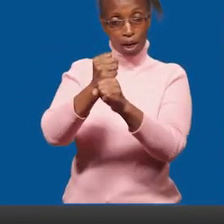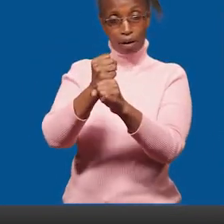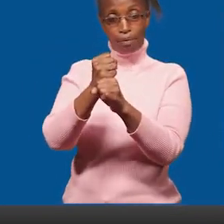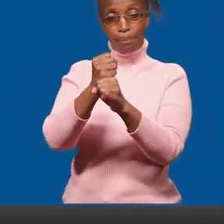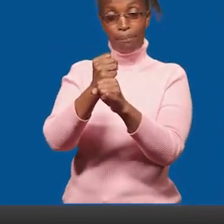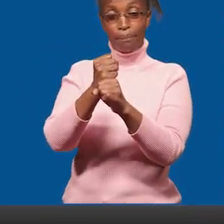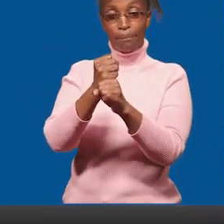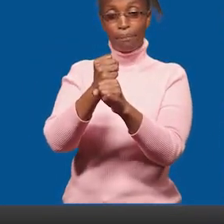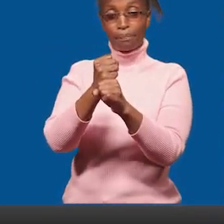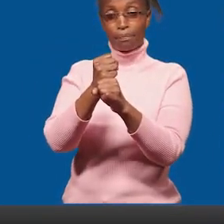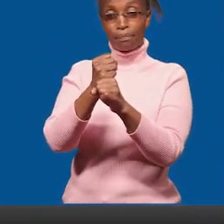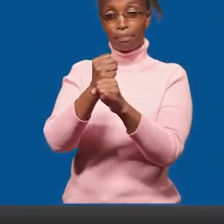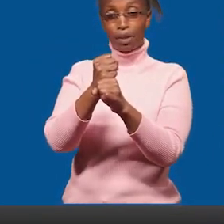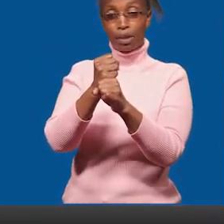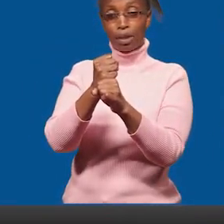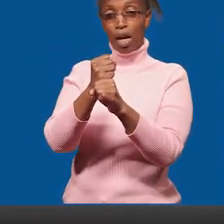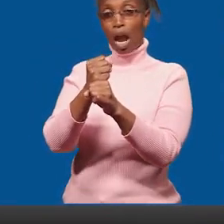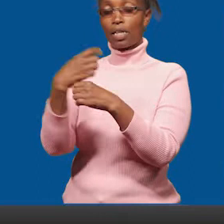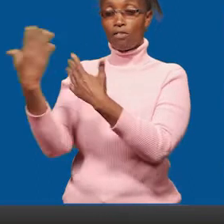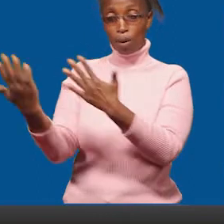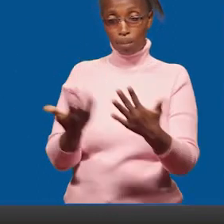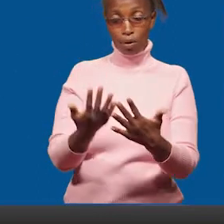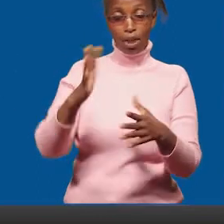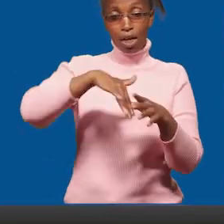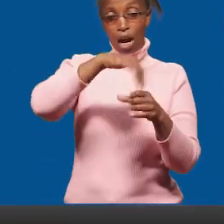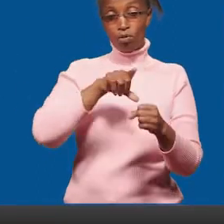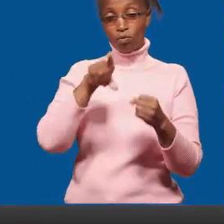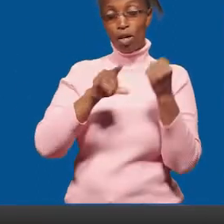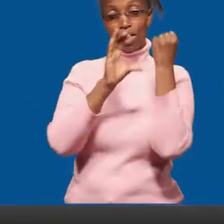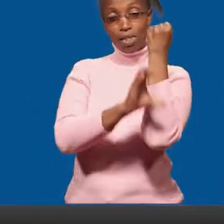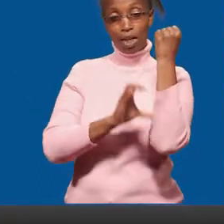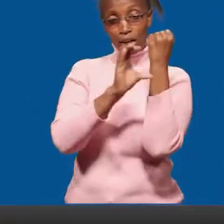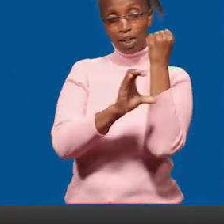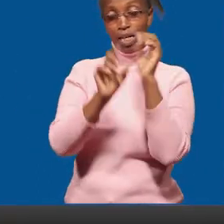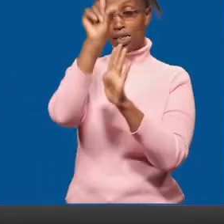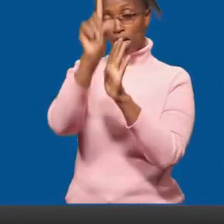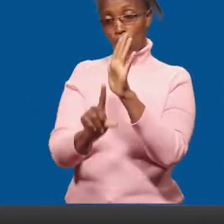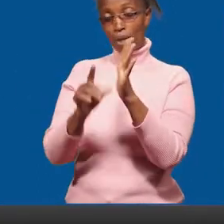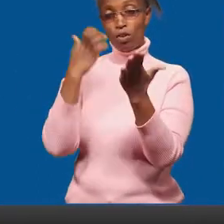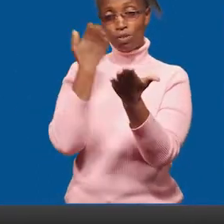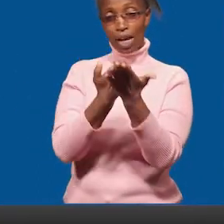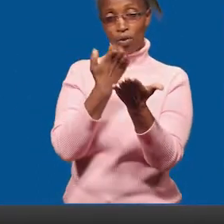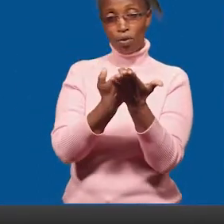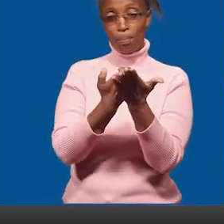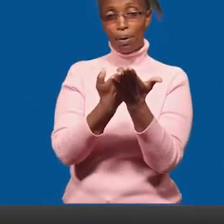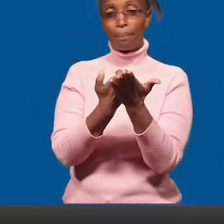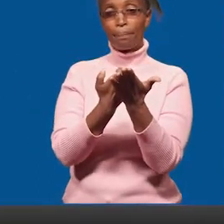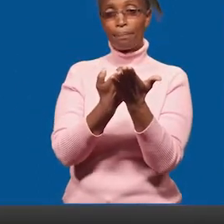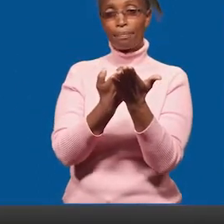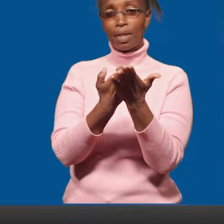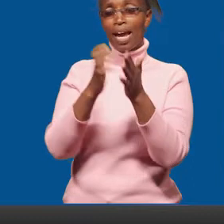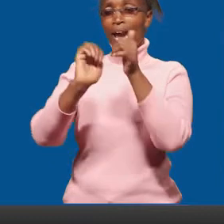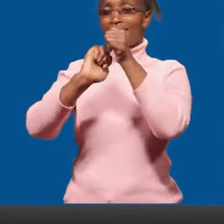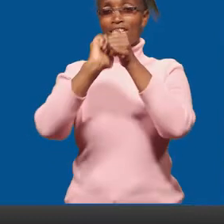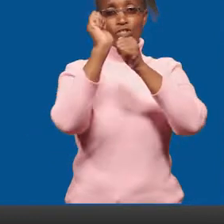and has reached the farthest corner of this country and the lowest unit of our economy. Mr.